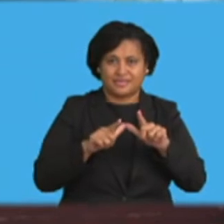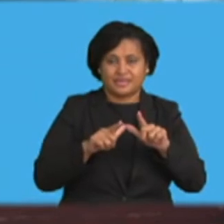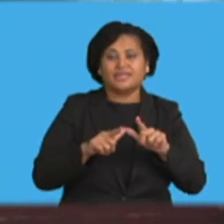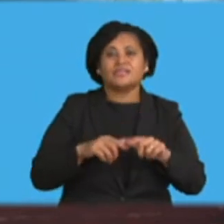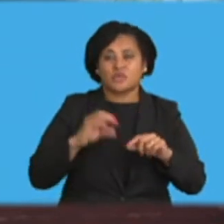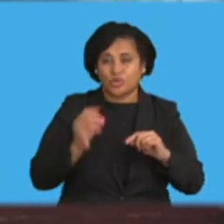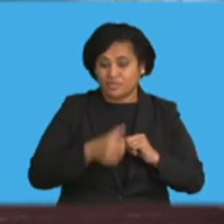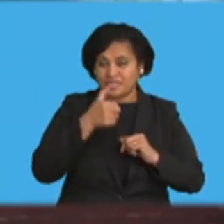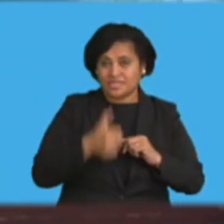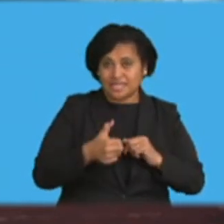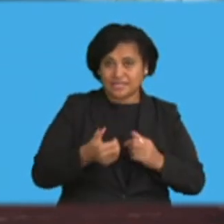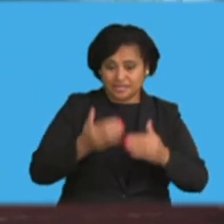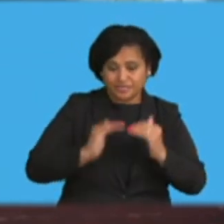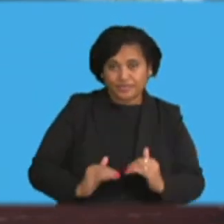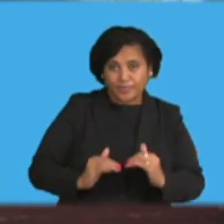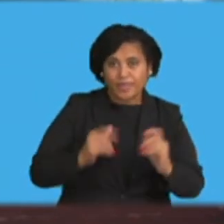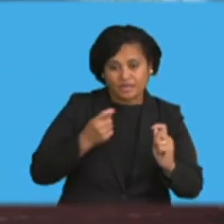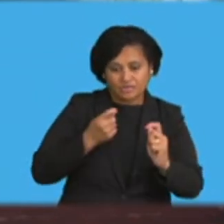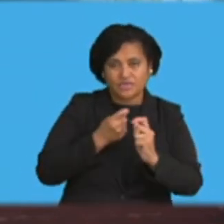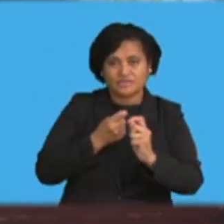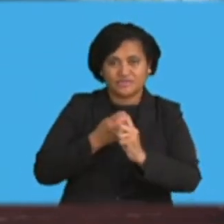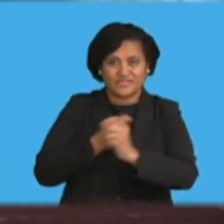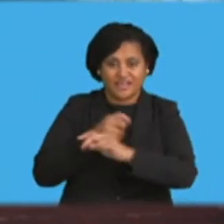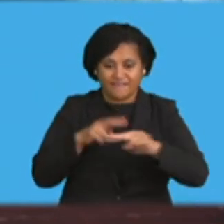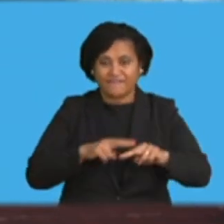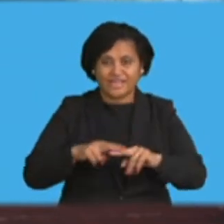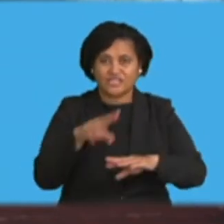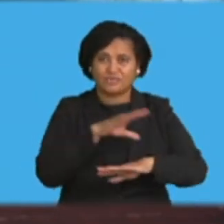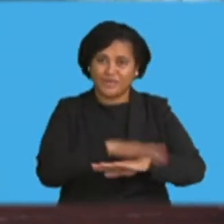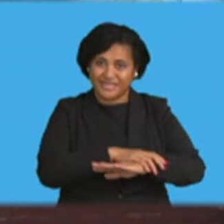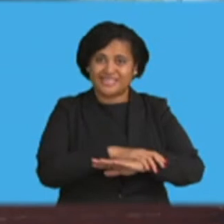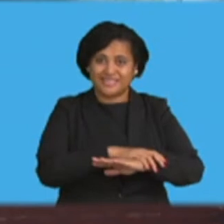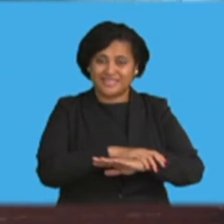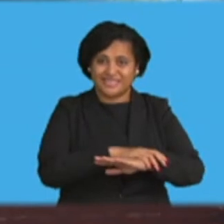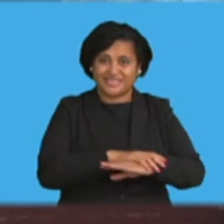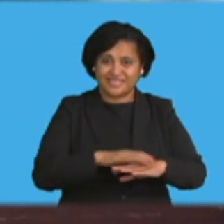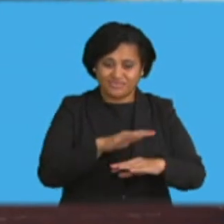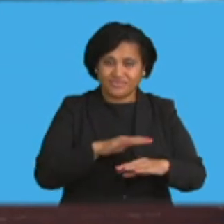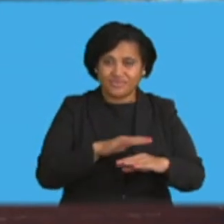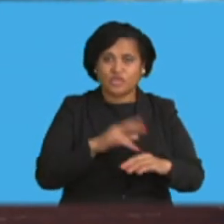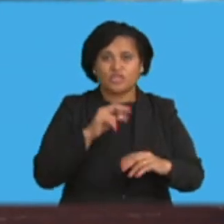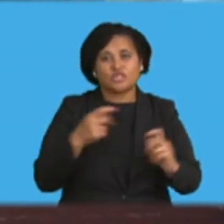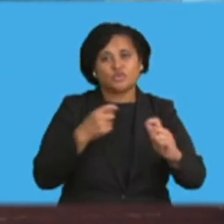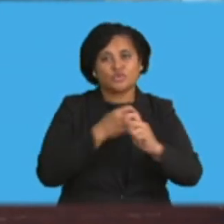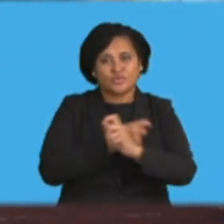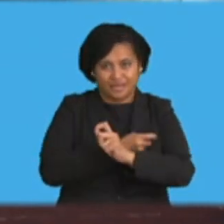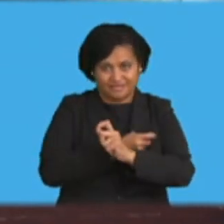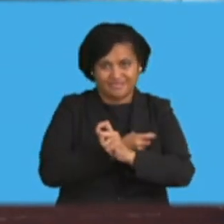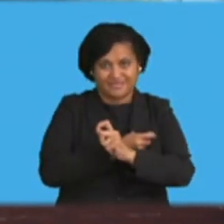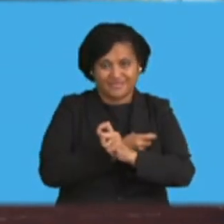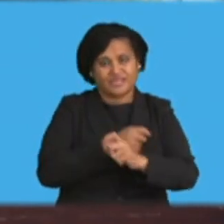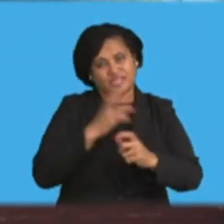modernization and transformation of Fiji Police Force and as catalyst to change in corporate culture augurs well